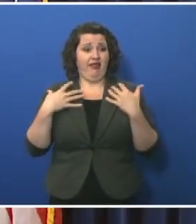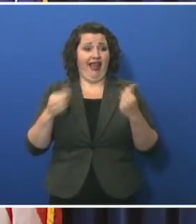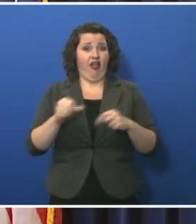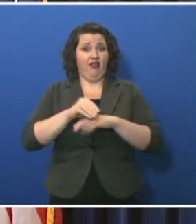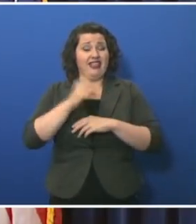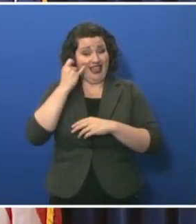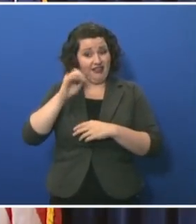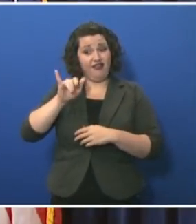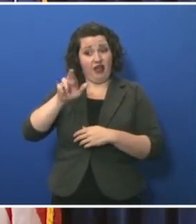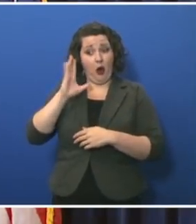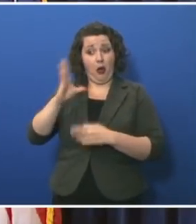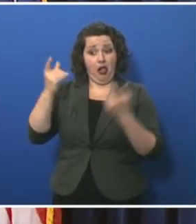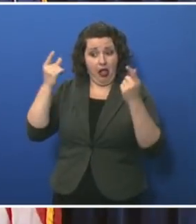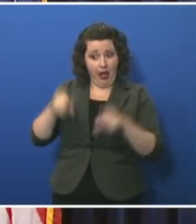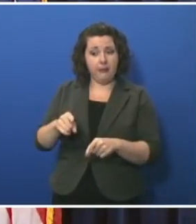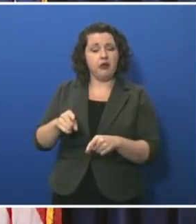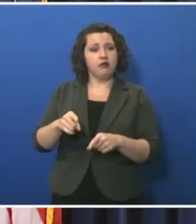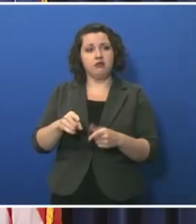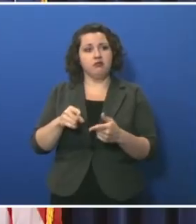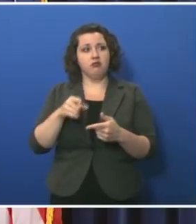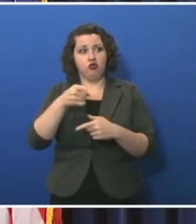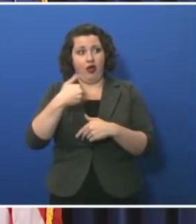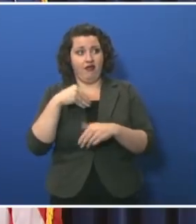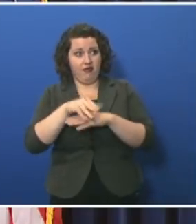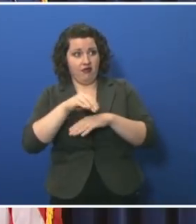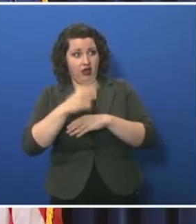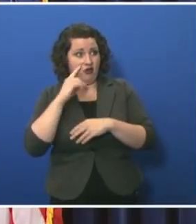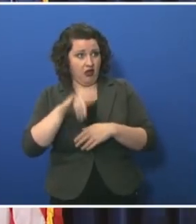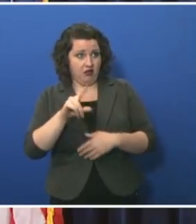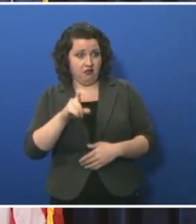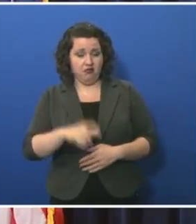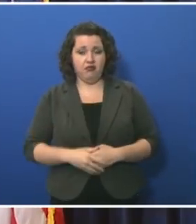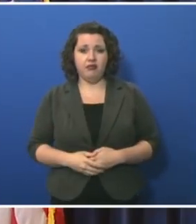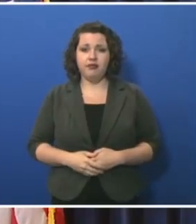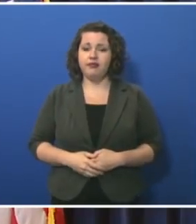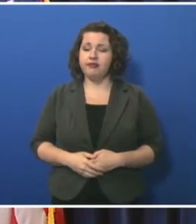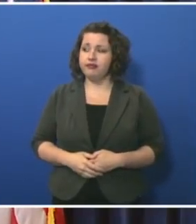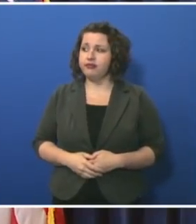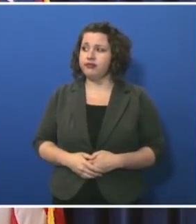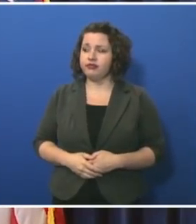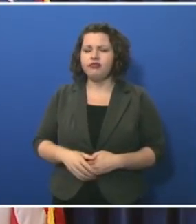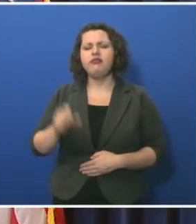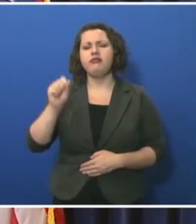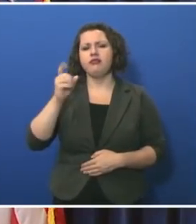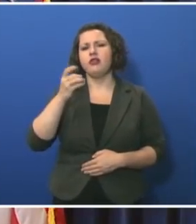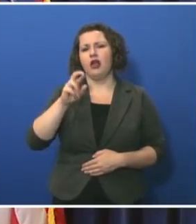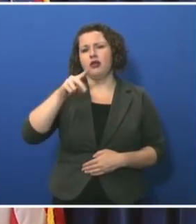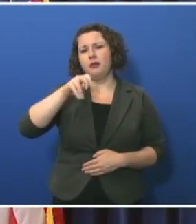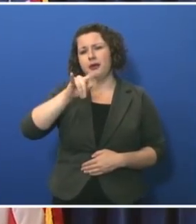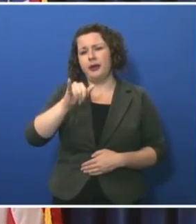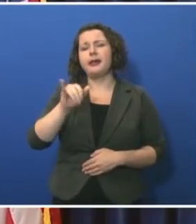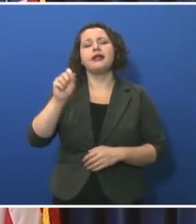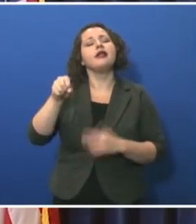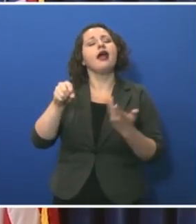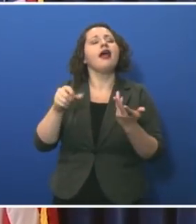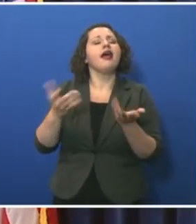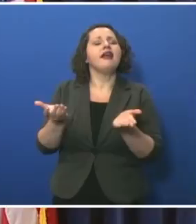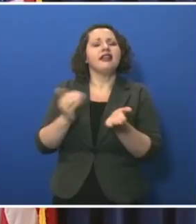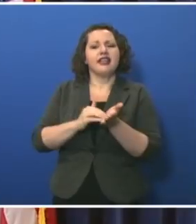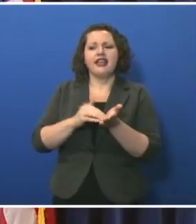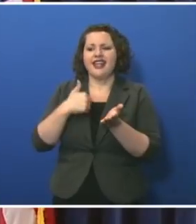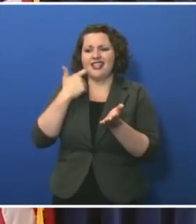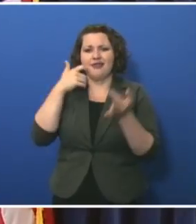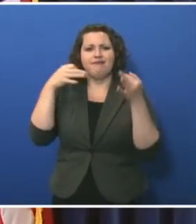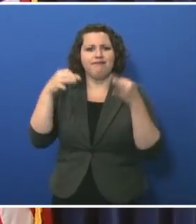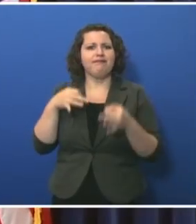fair should go forward, or thoughts about whether that's advisable? Yeah, so again, I think that the things that I